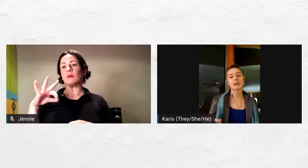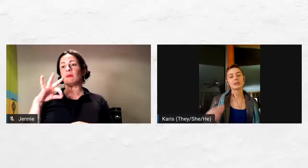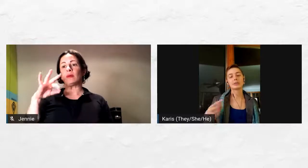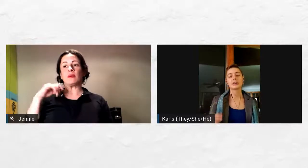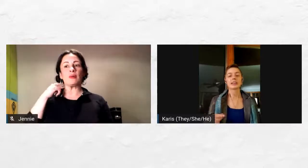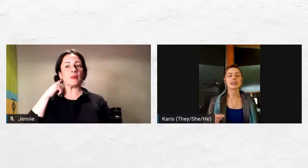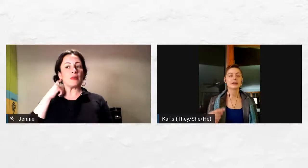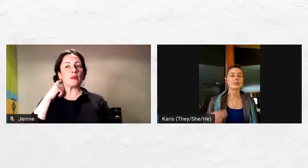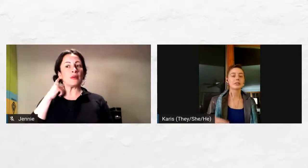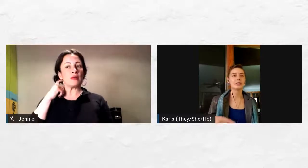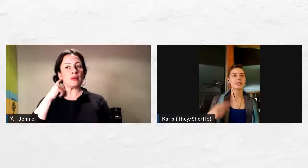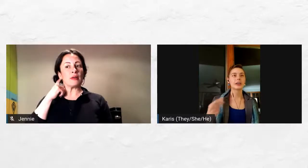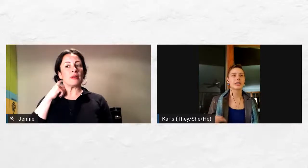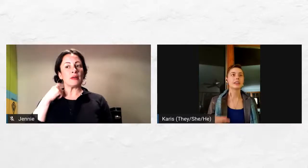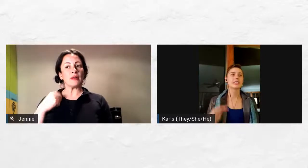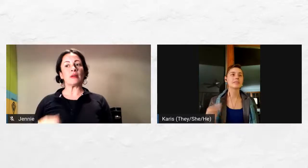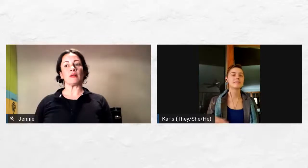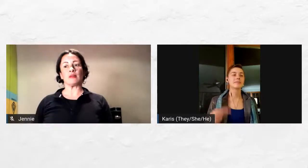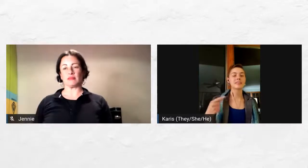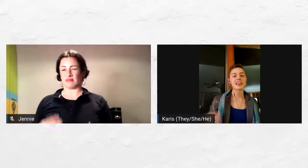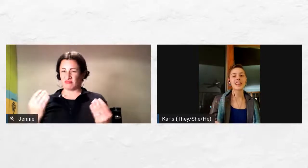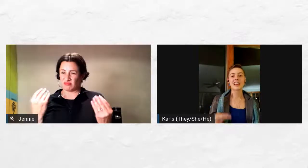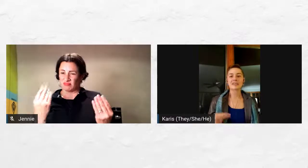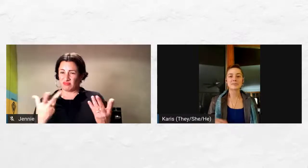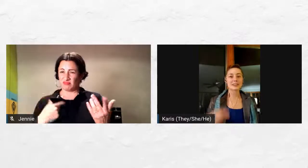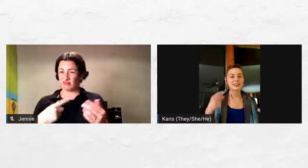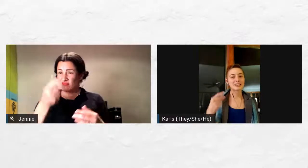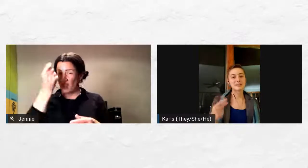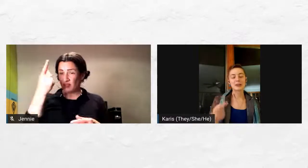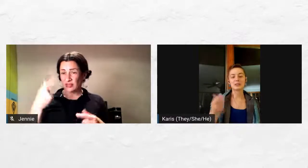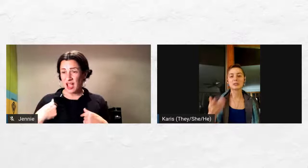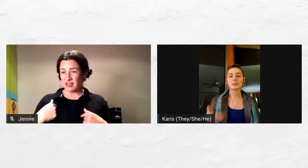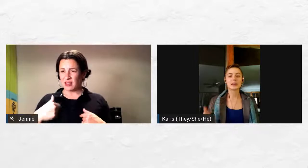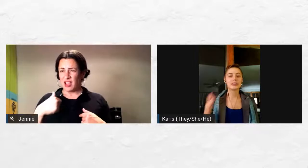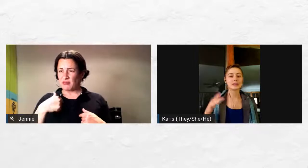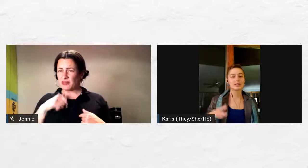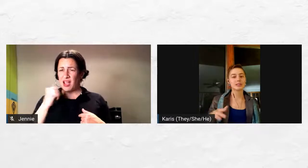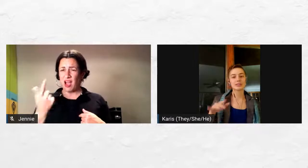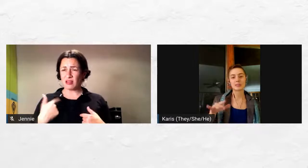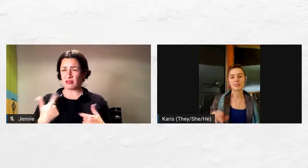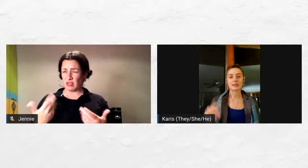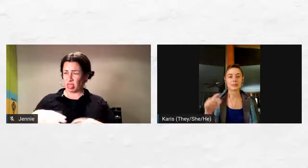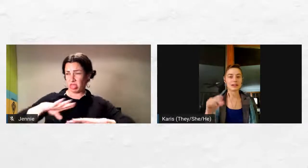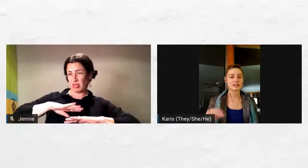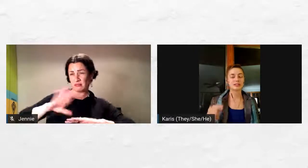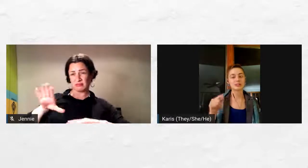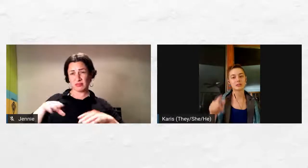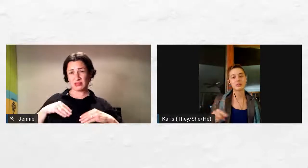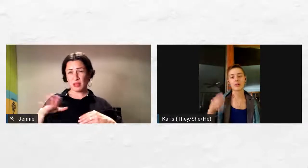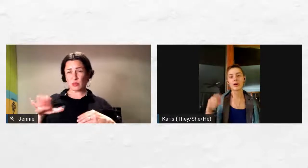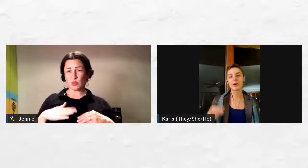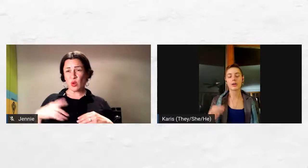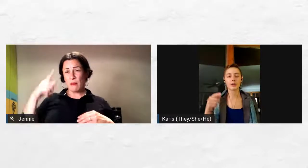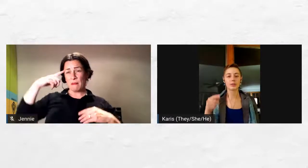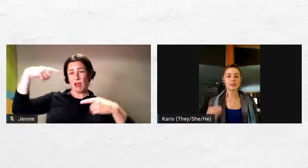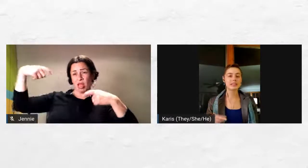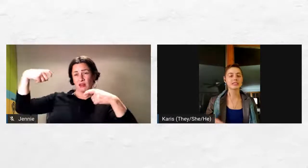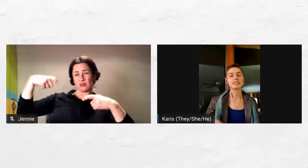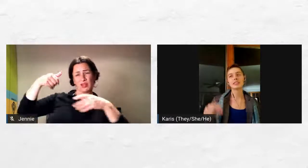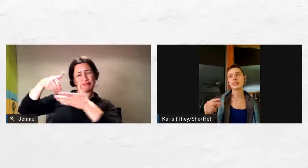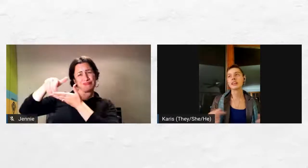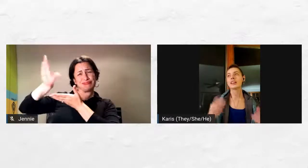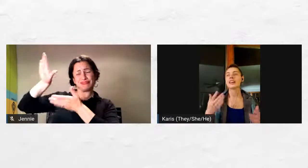When will you get it through your head? I'm not about to adhere to something meant to control